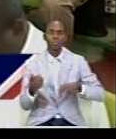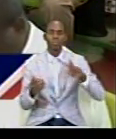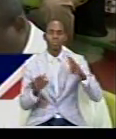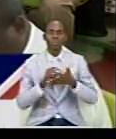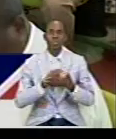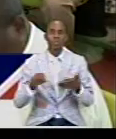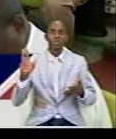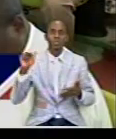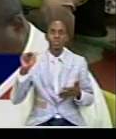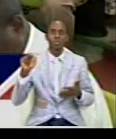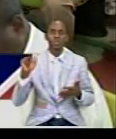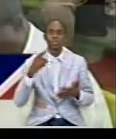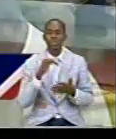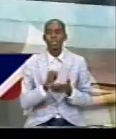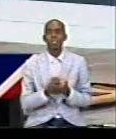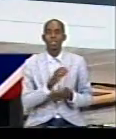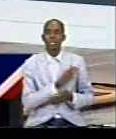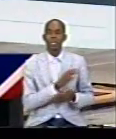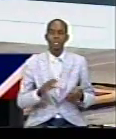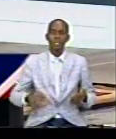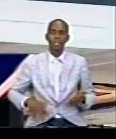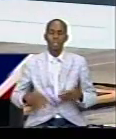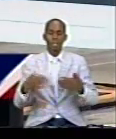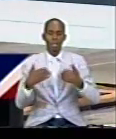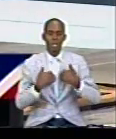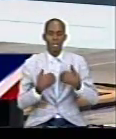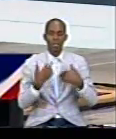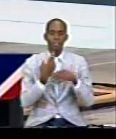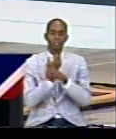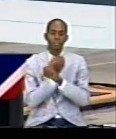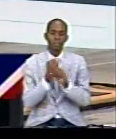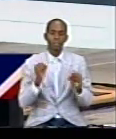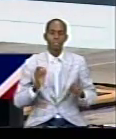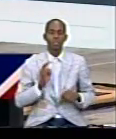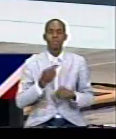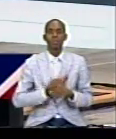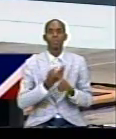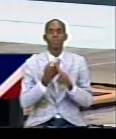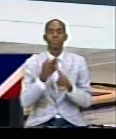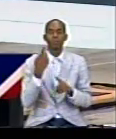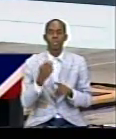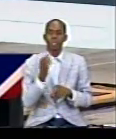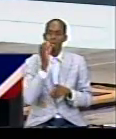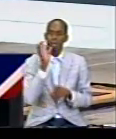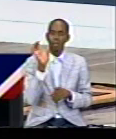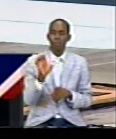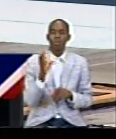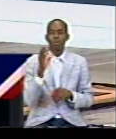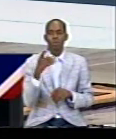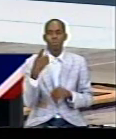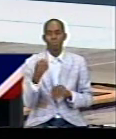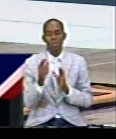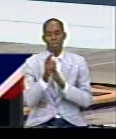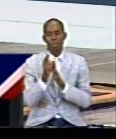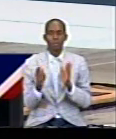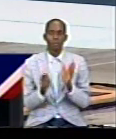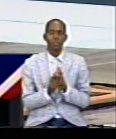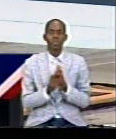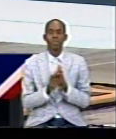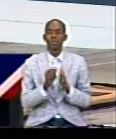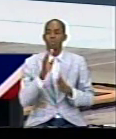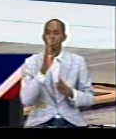13. Christ has redeemed us from the curse of the law,